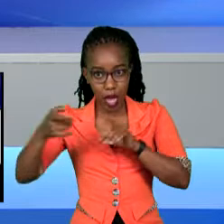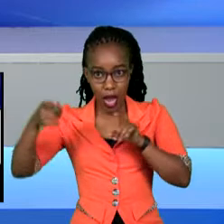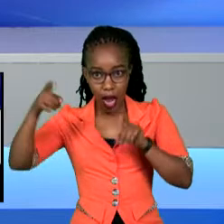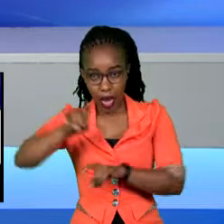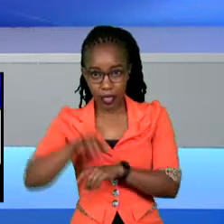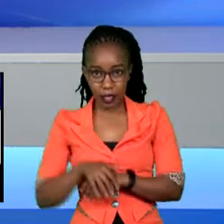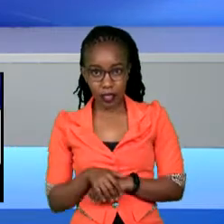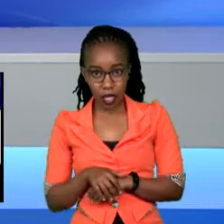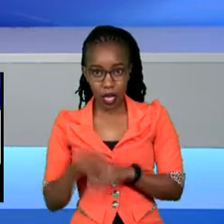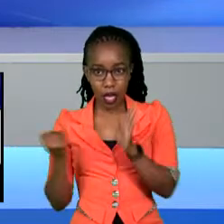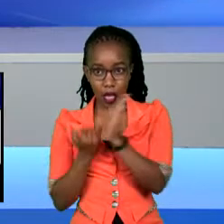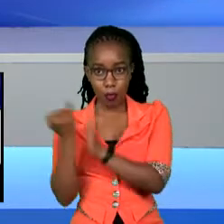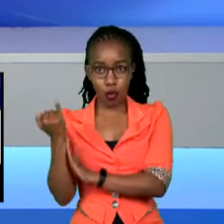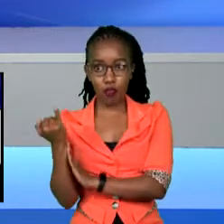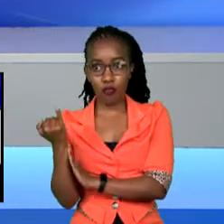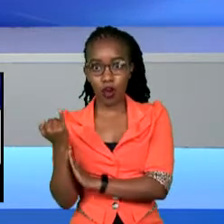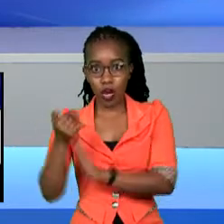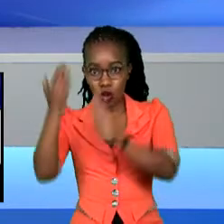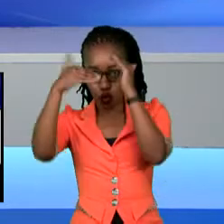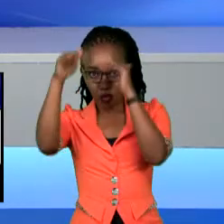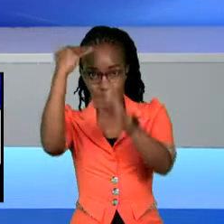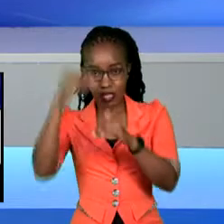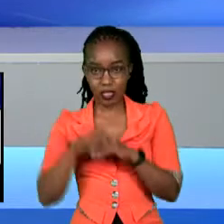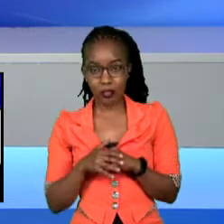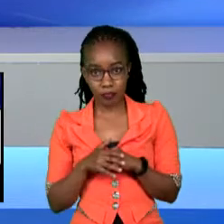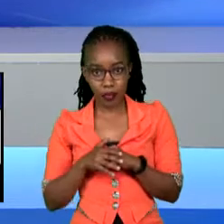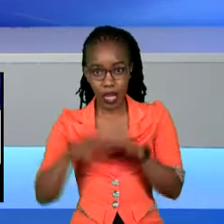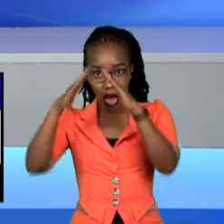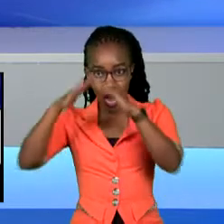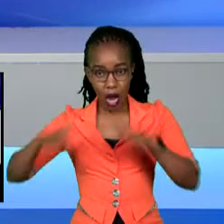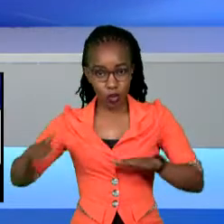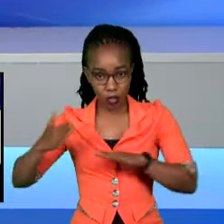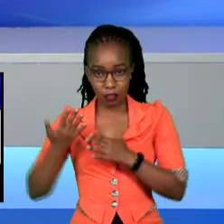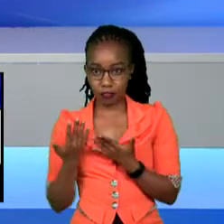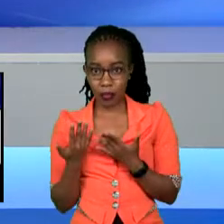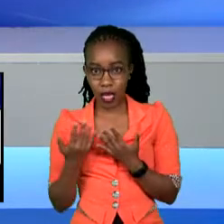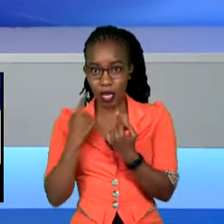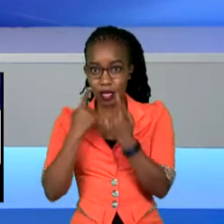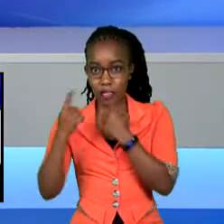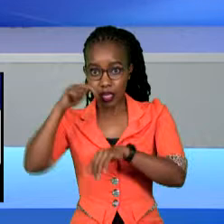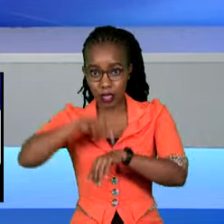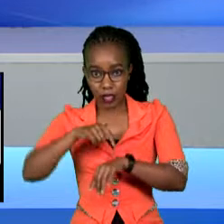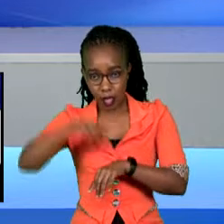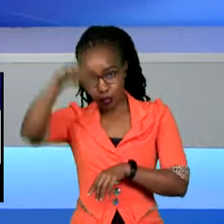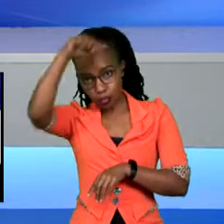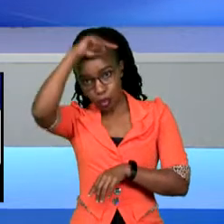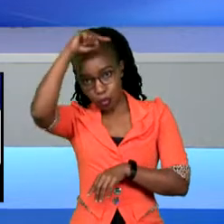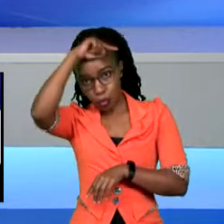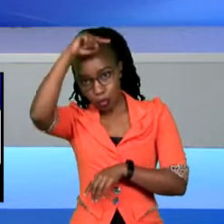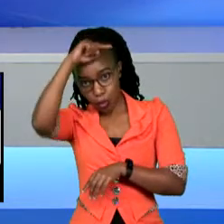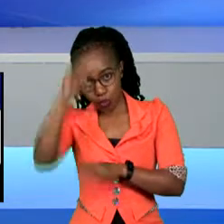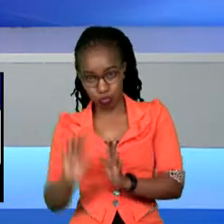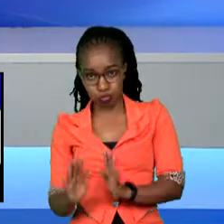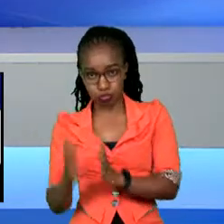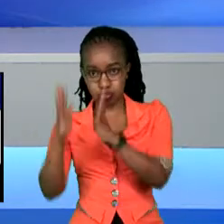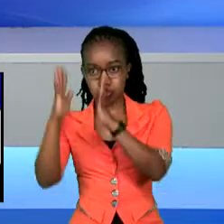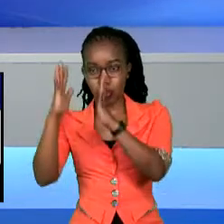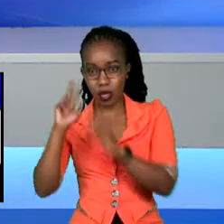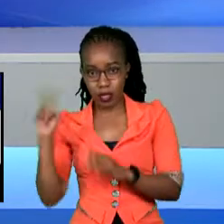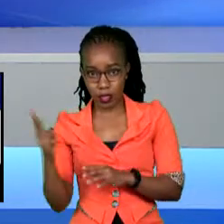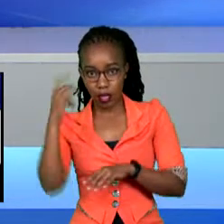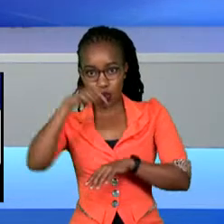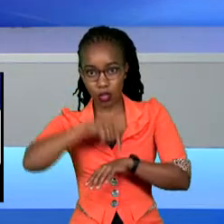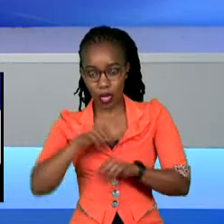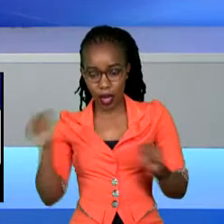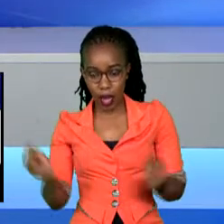in order to improve the state of the university's hostels. He said this during the UON's graduation ceremony that was for the second